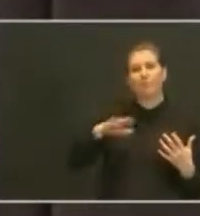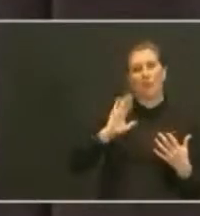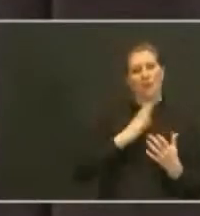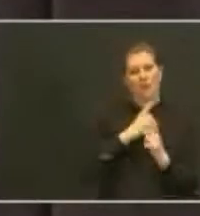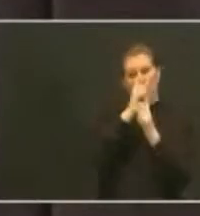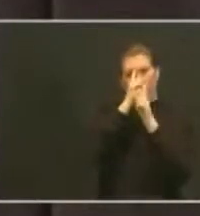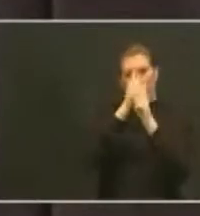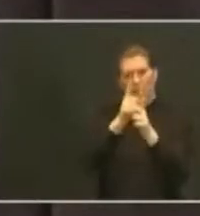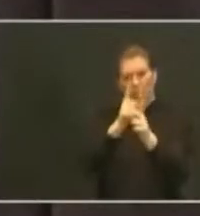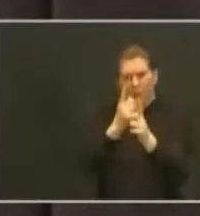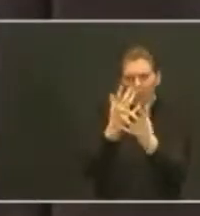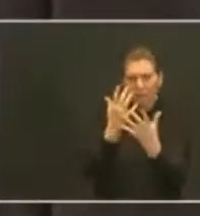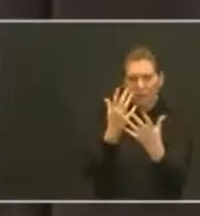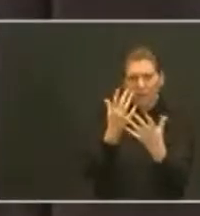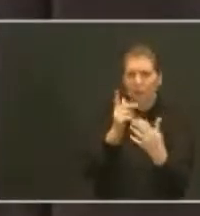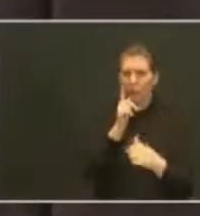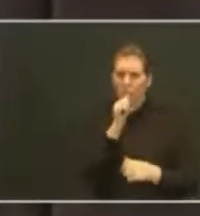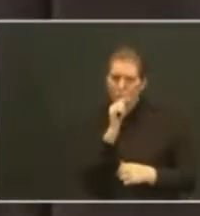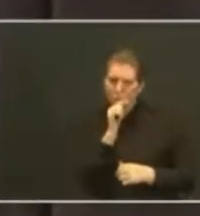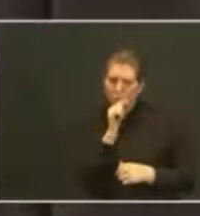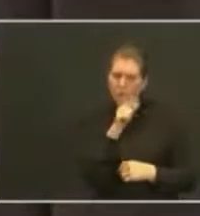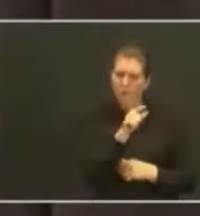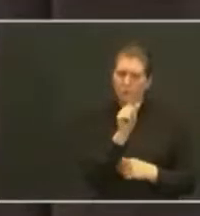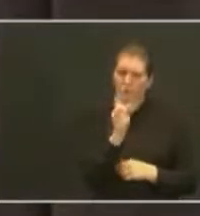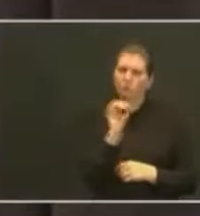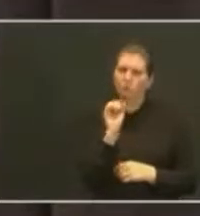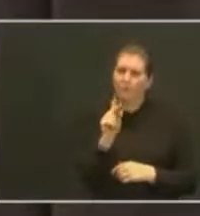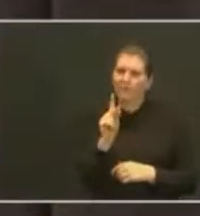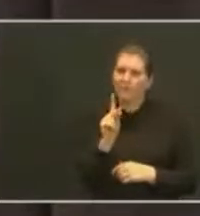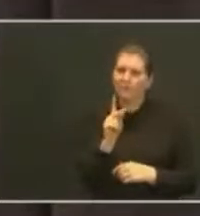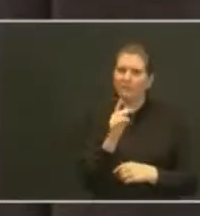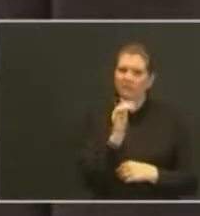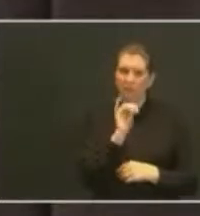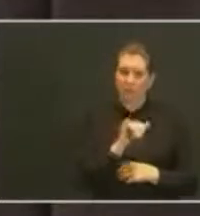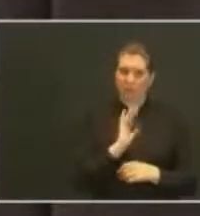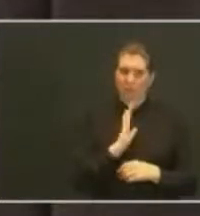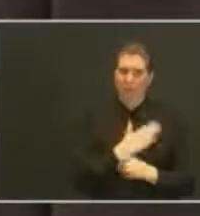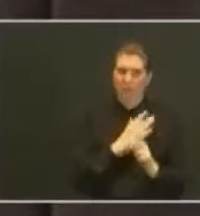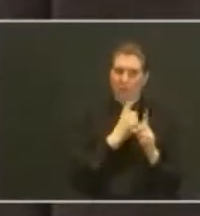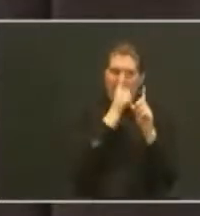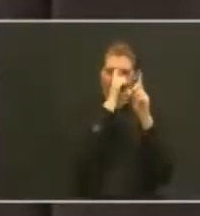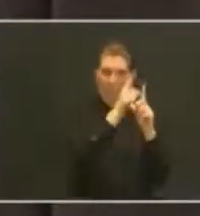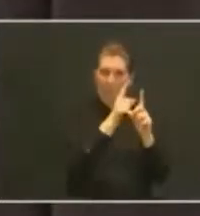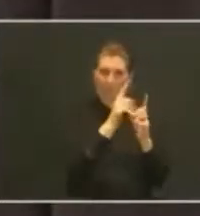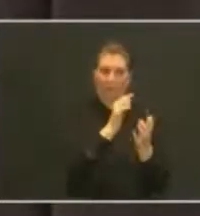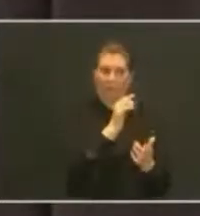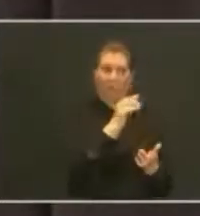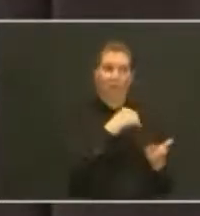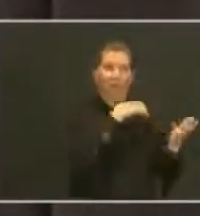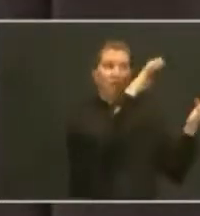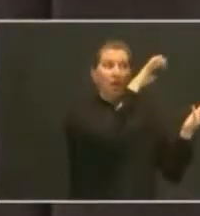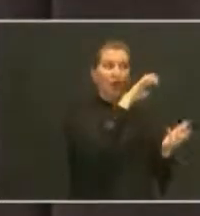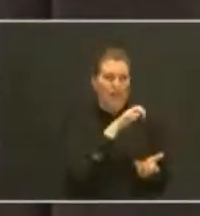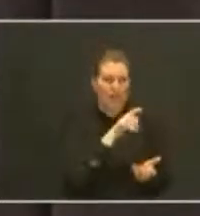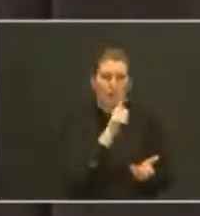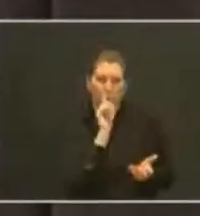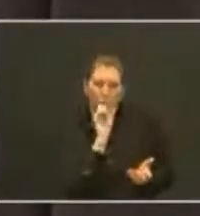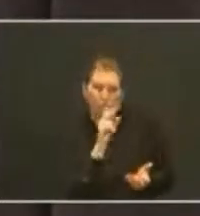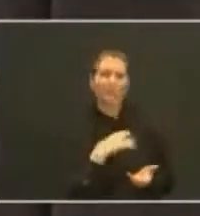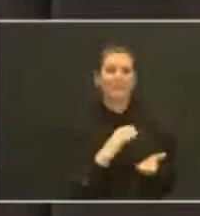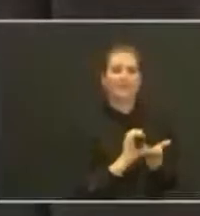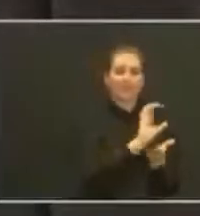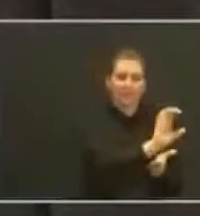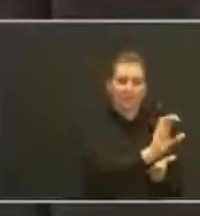targeted approach we needed to get at the individuals who were highest risk, it just literally took that time to be able to do it carefully